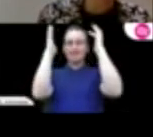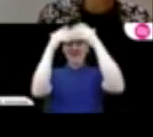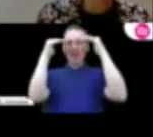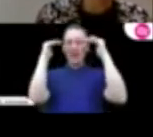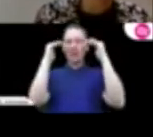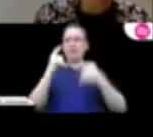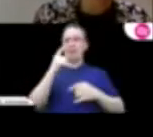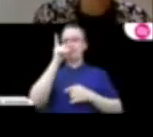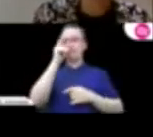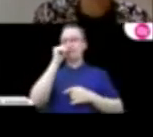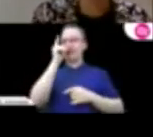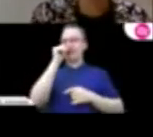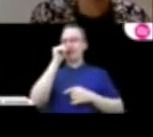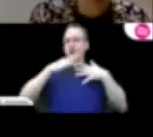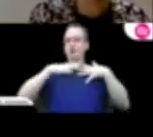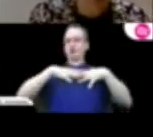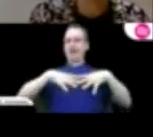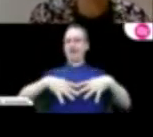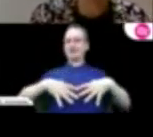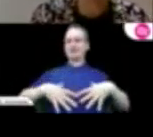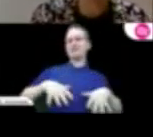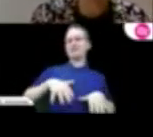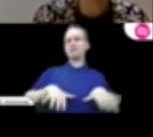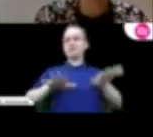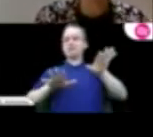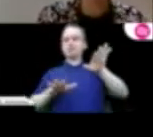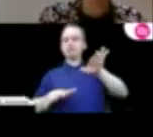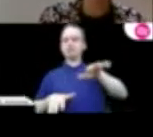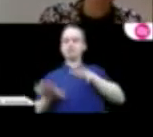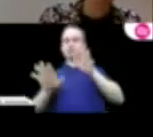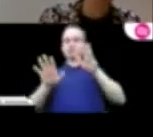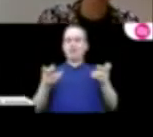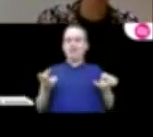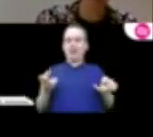dress, beflounced to the waist.